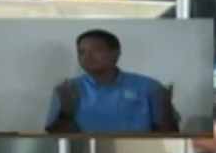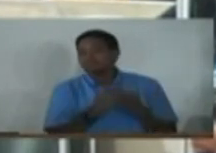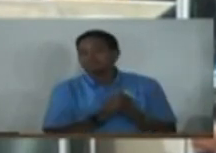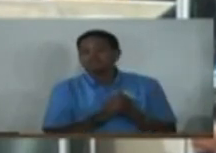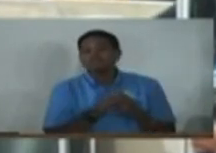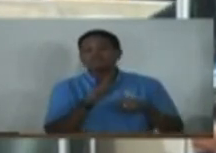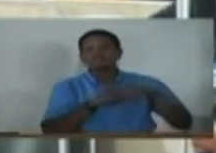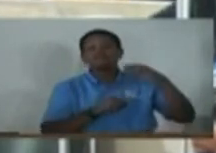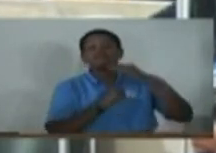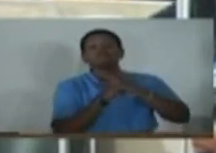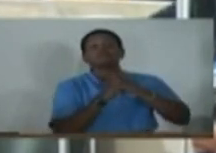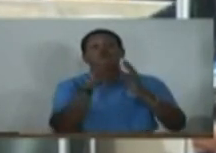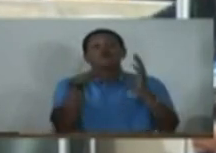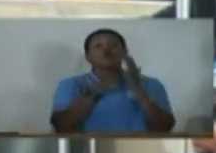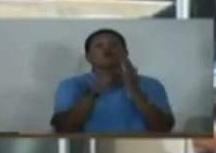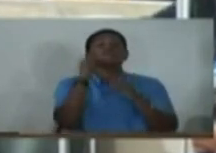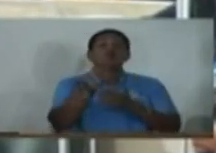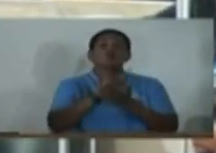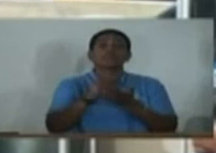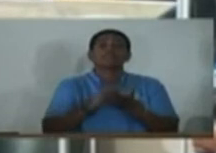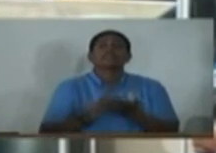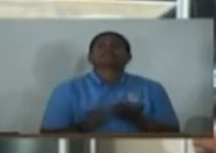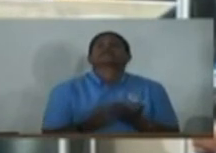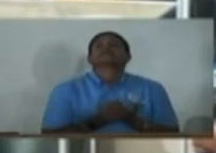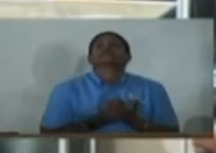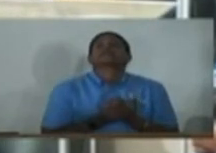curfew hours for weekdays